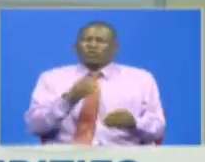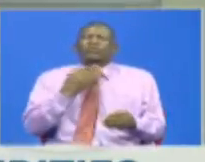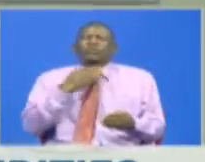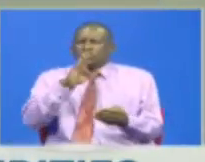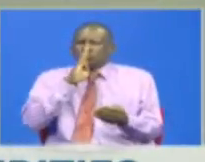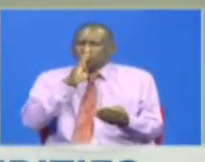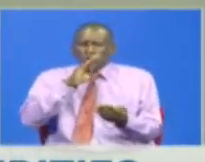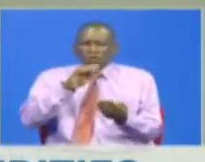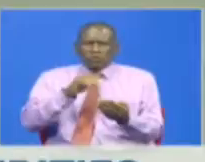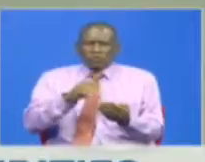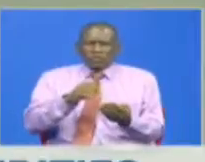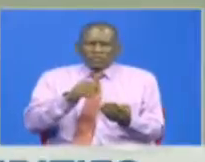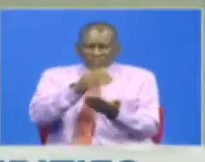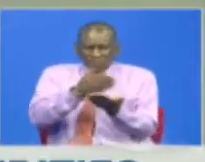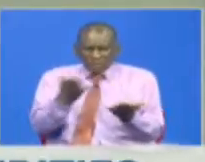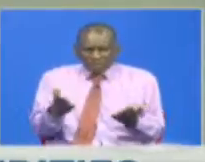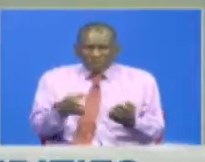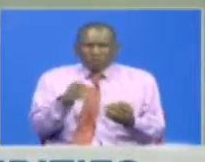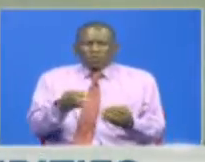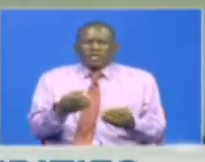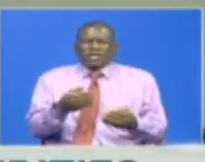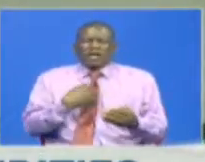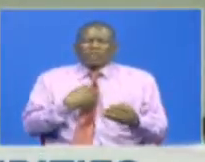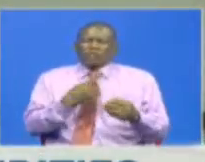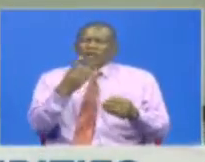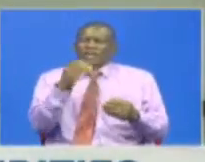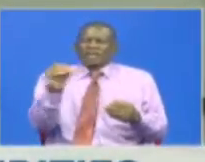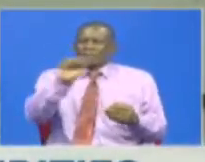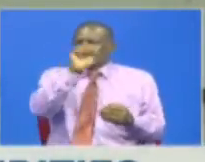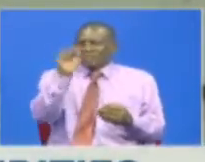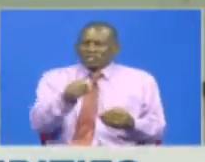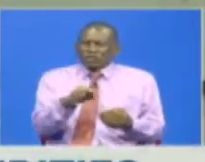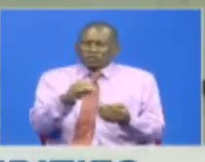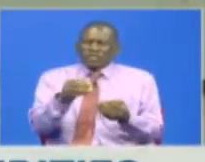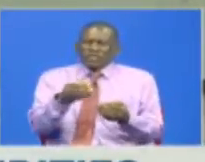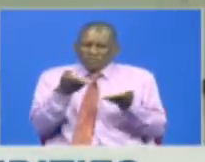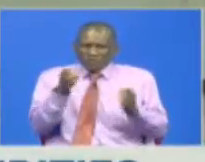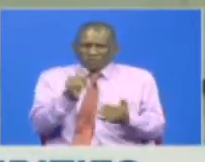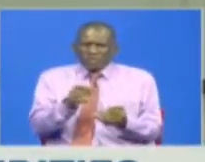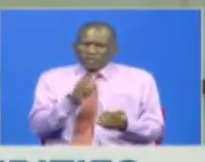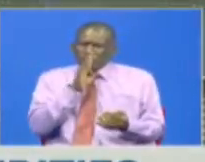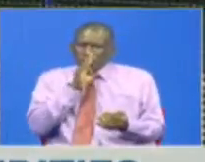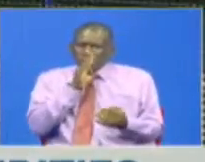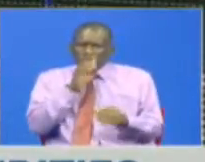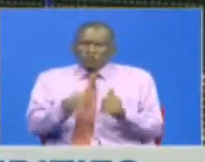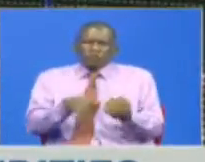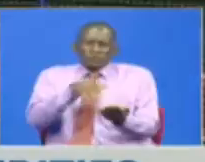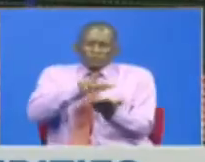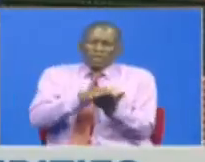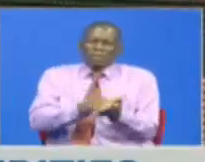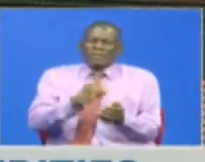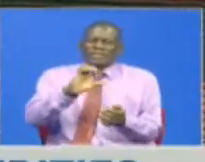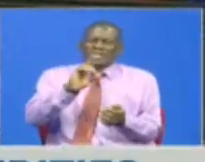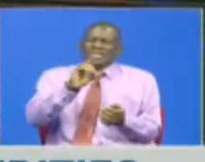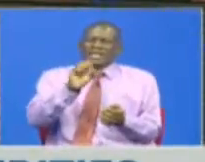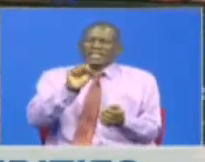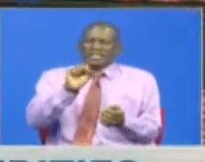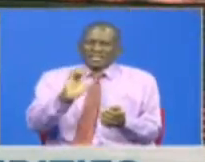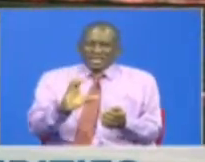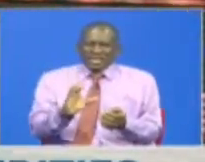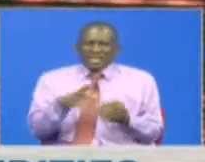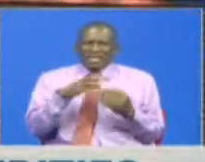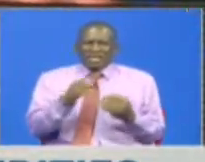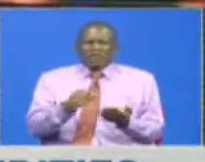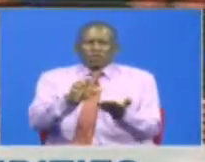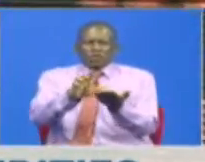collateral amounting to 100% of the value of the borrowed securities, which will be held by the CDSC. During the pilot phase, the lending and